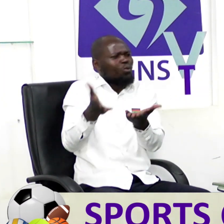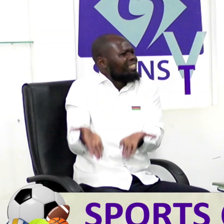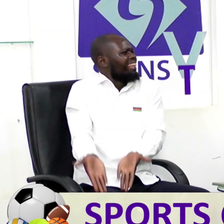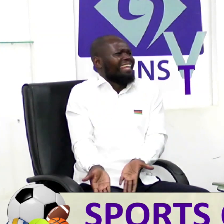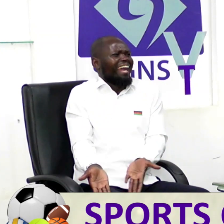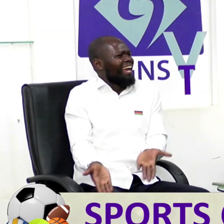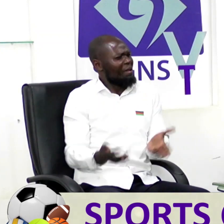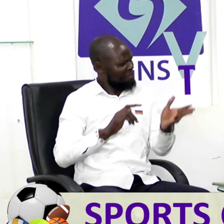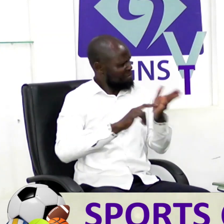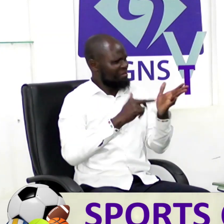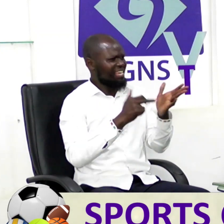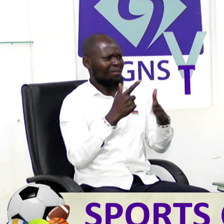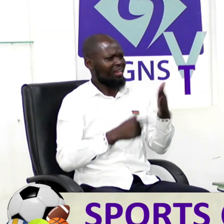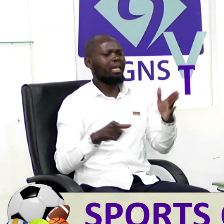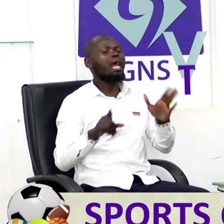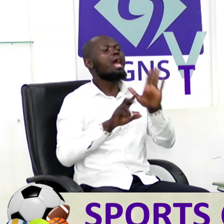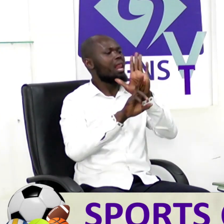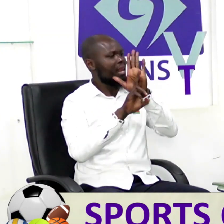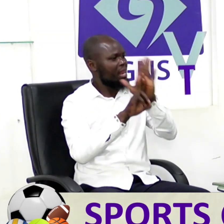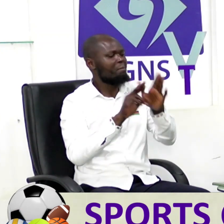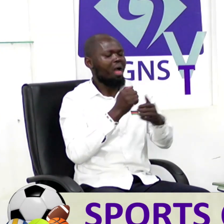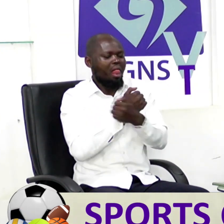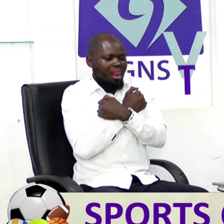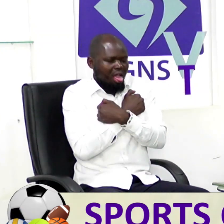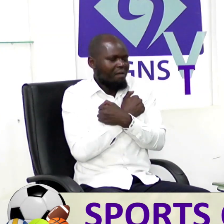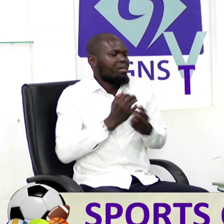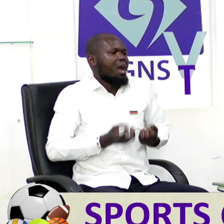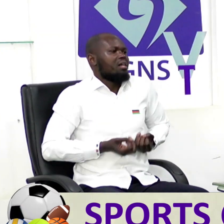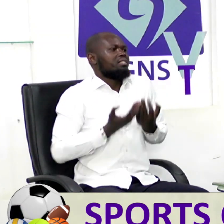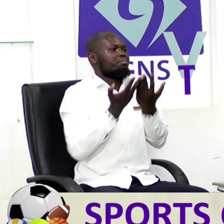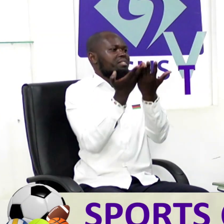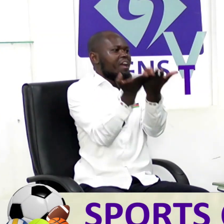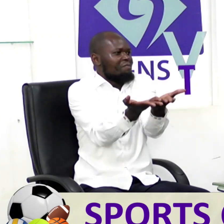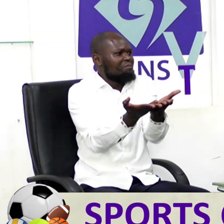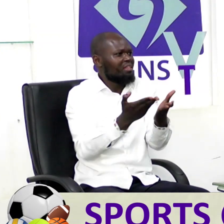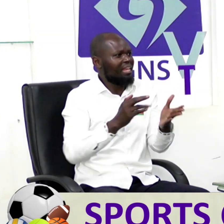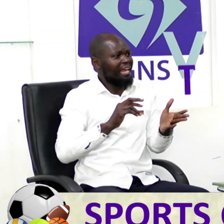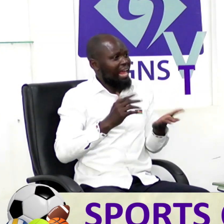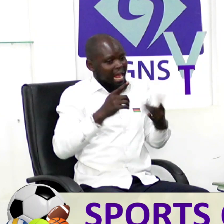Salah is not there, but you can see Liverpool really